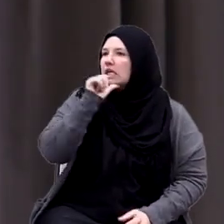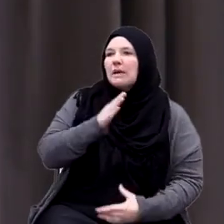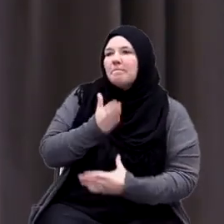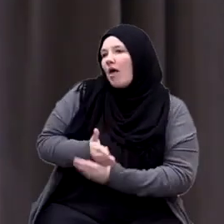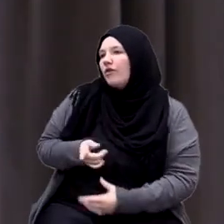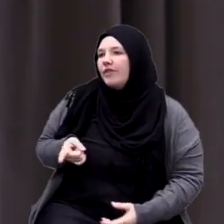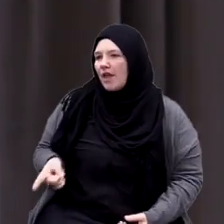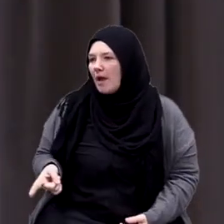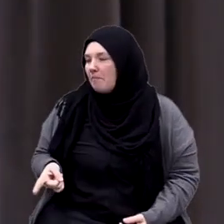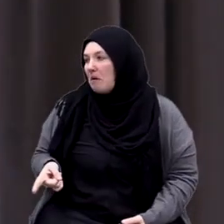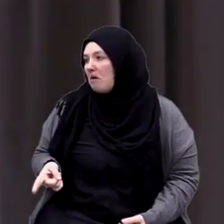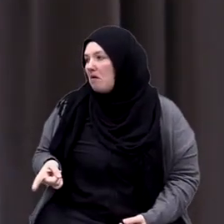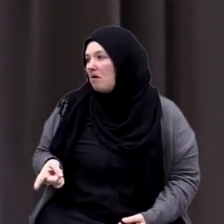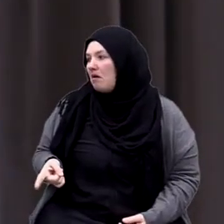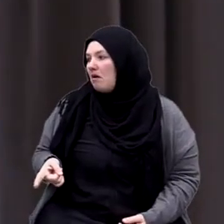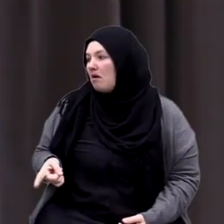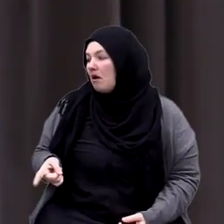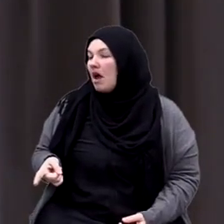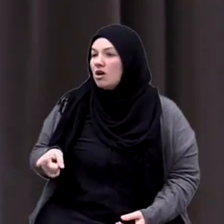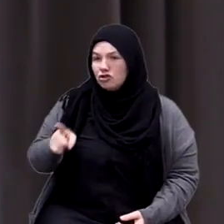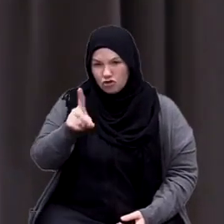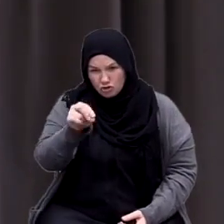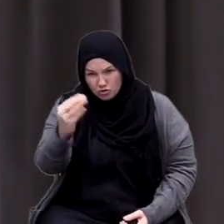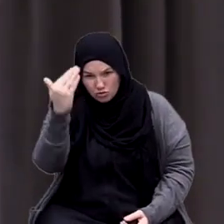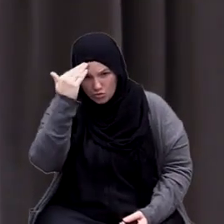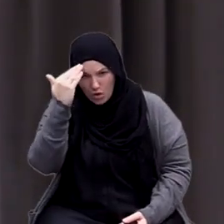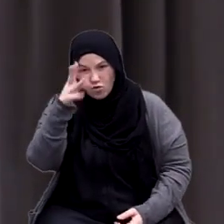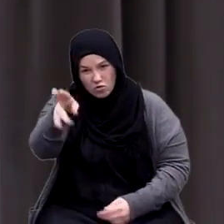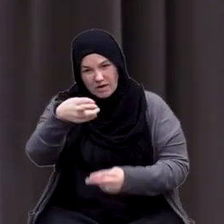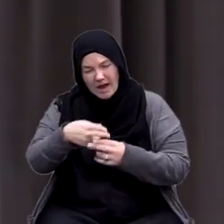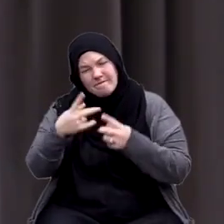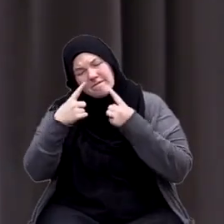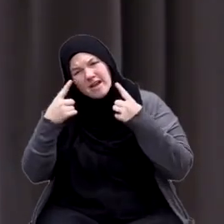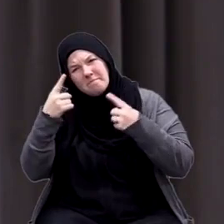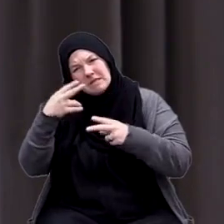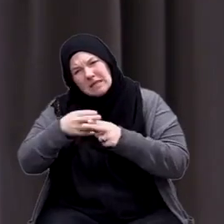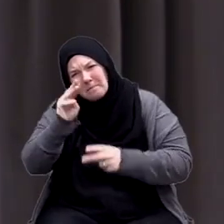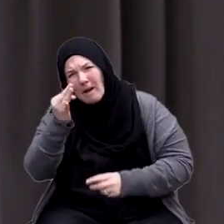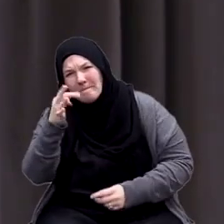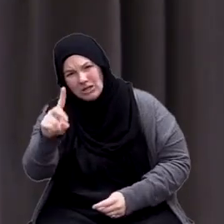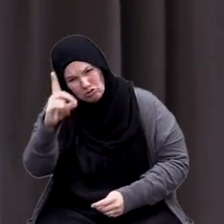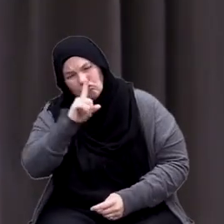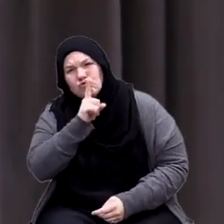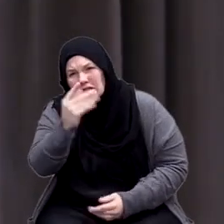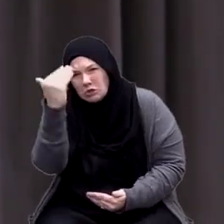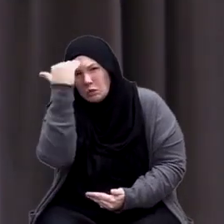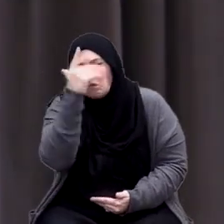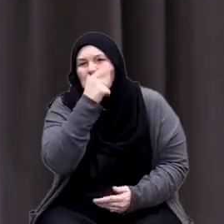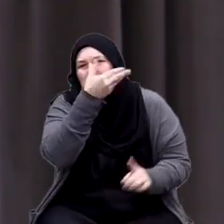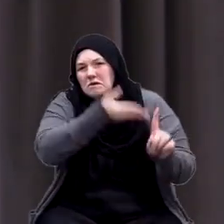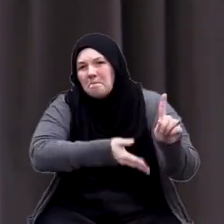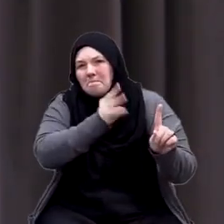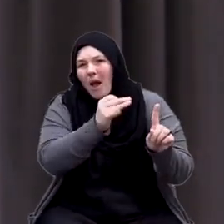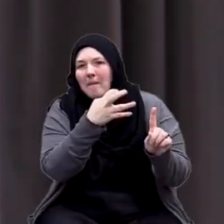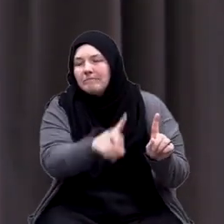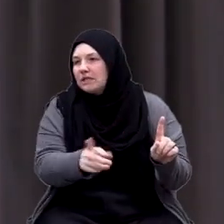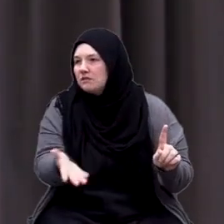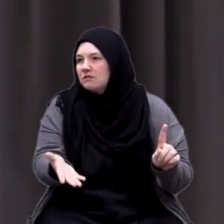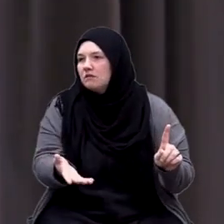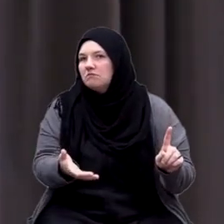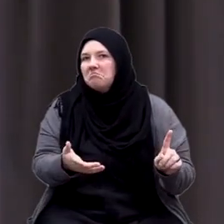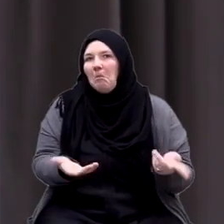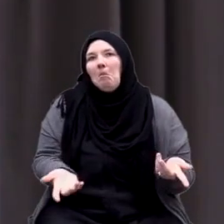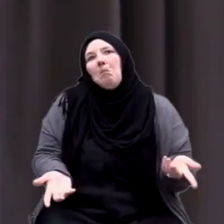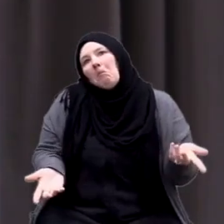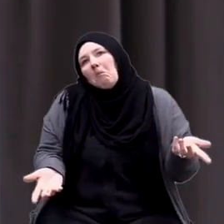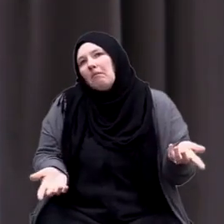them that they don't know who Muhammad is, alayhi salatu wasalam. It really is not crossing their head